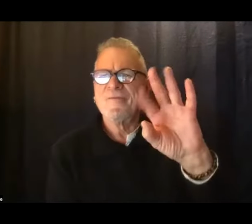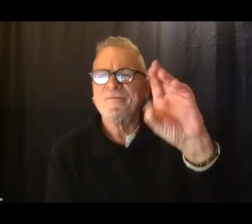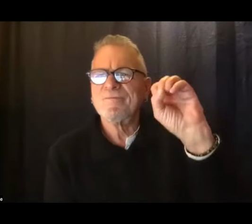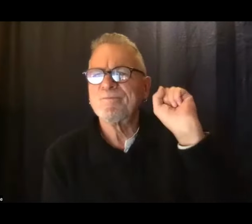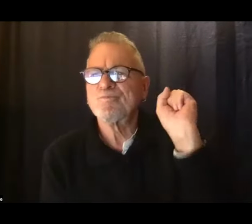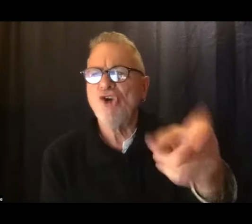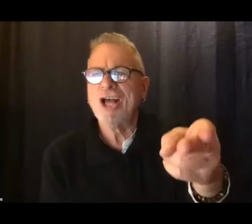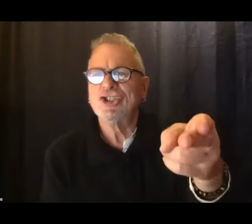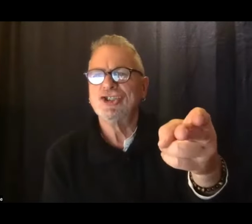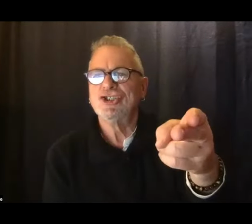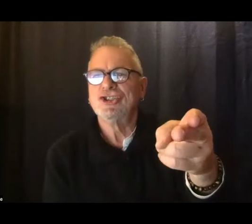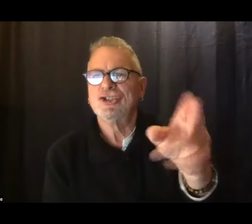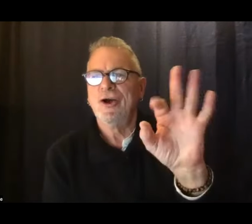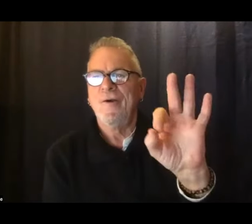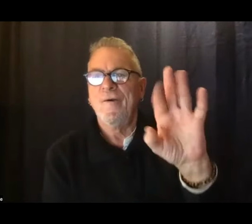Counterclockwise, anti-clockwise.